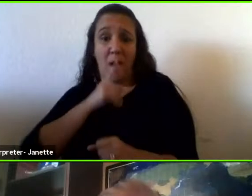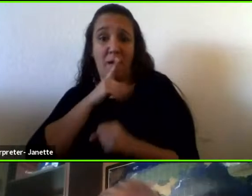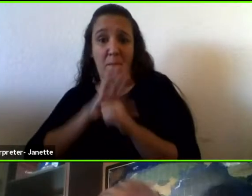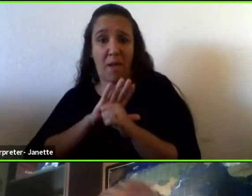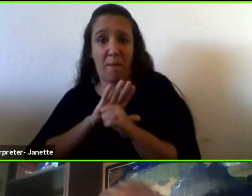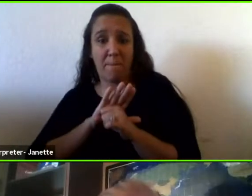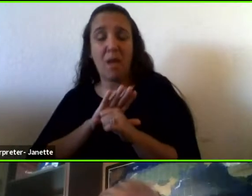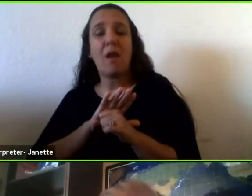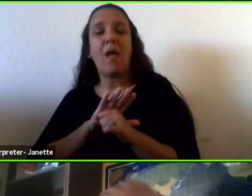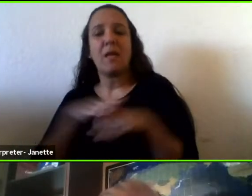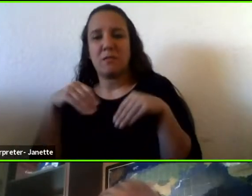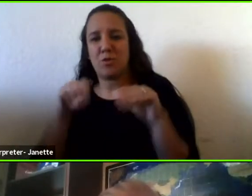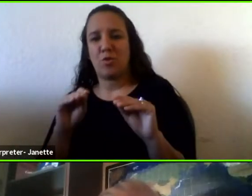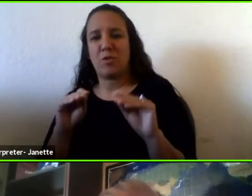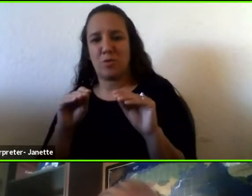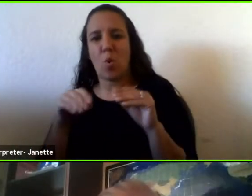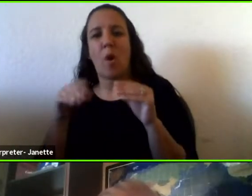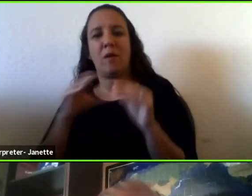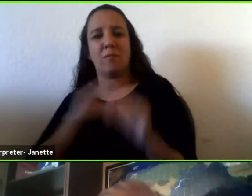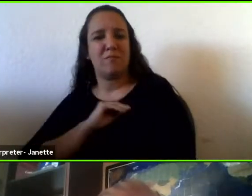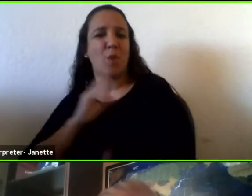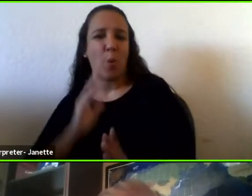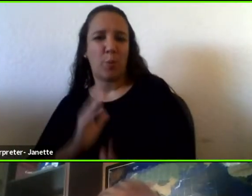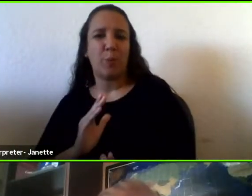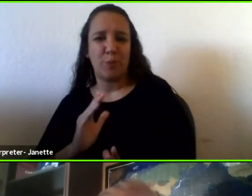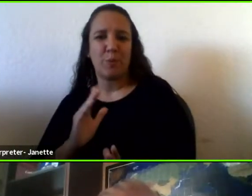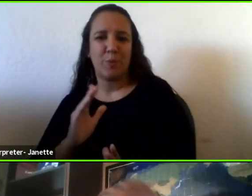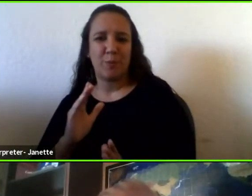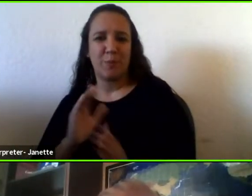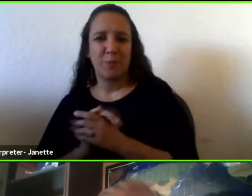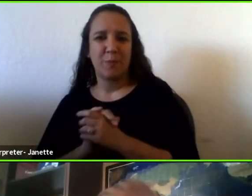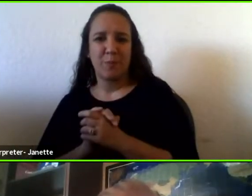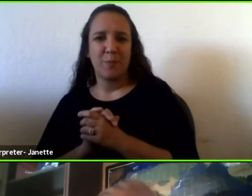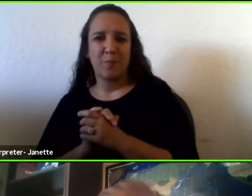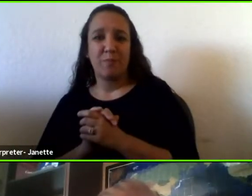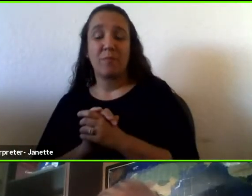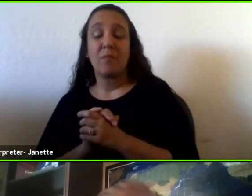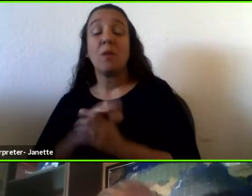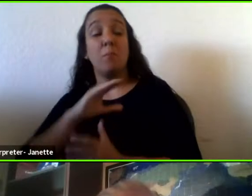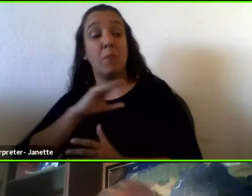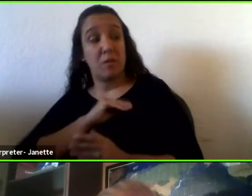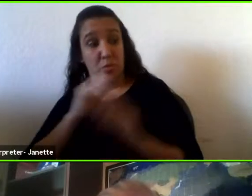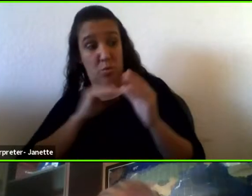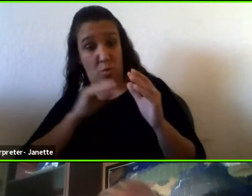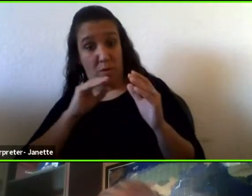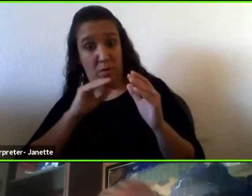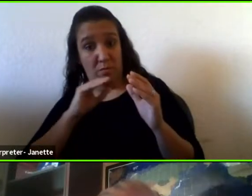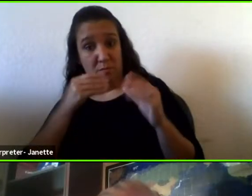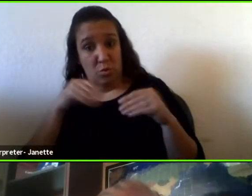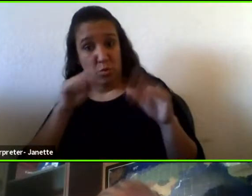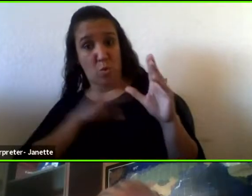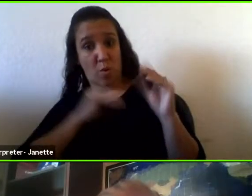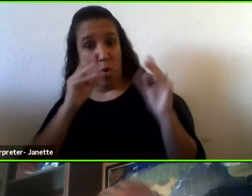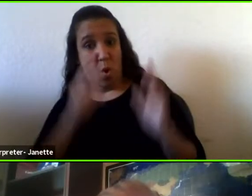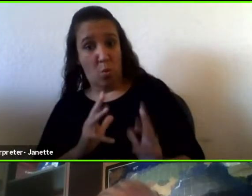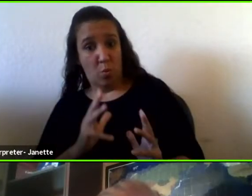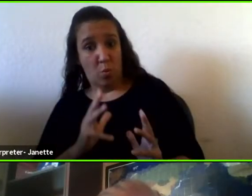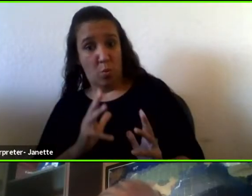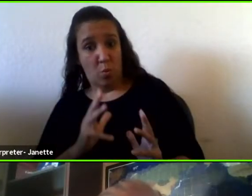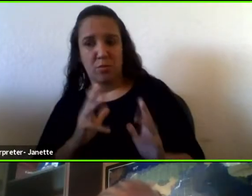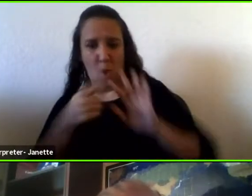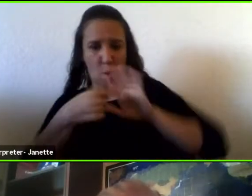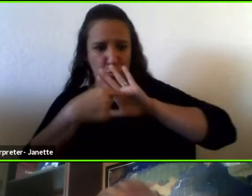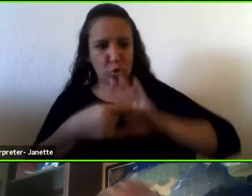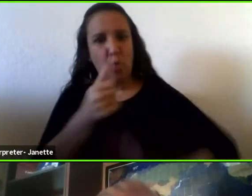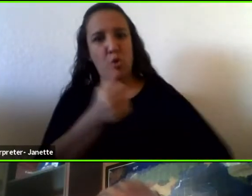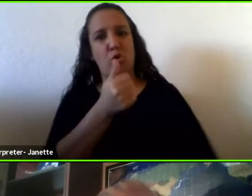things as a store owner, let yourself be known. Build a relationship. I love to do business with people that